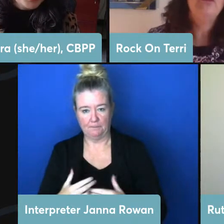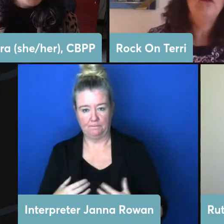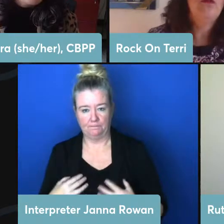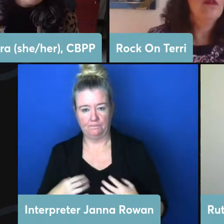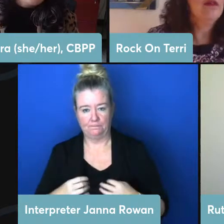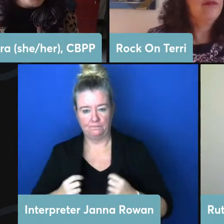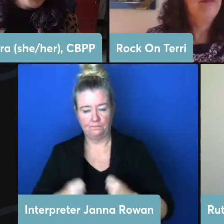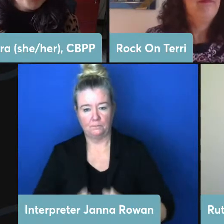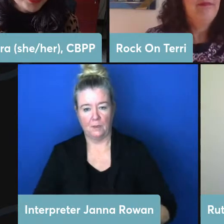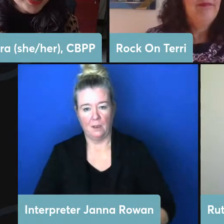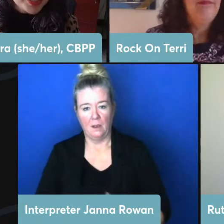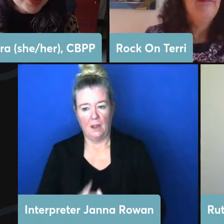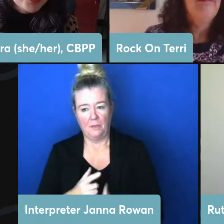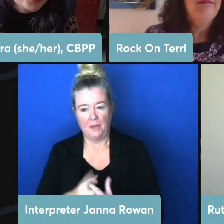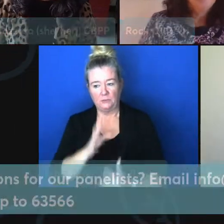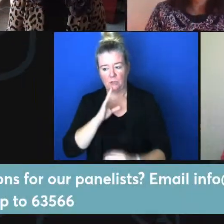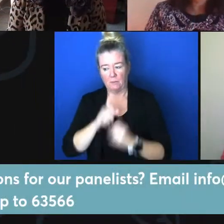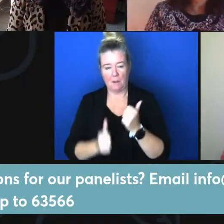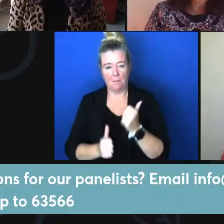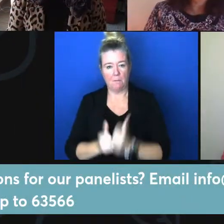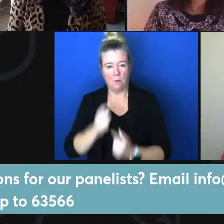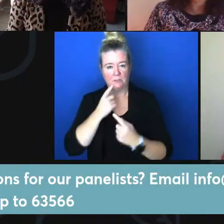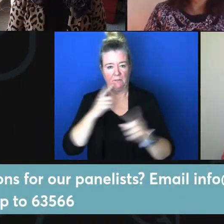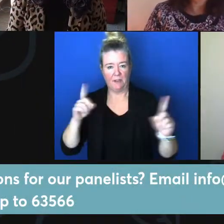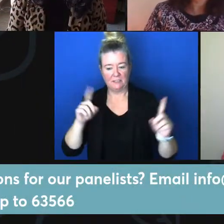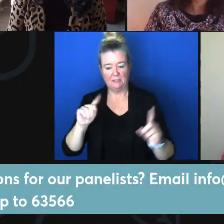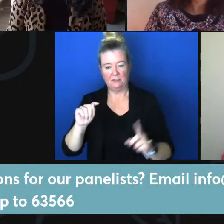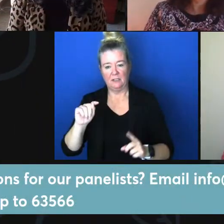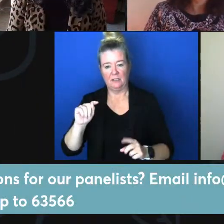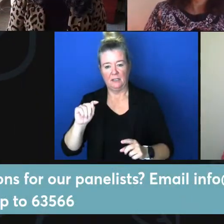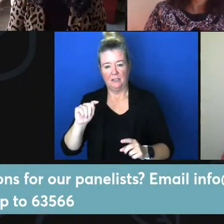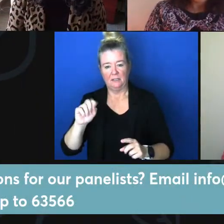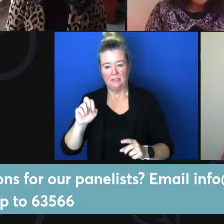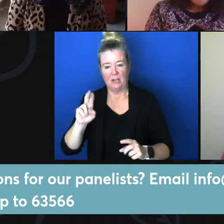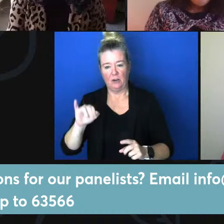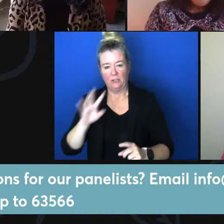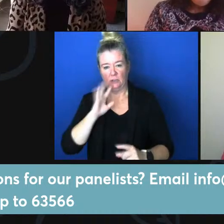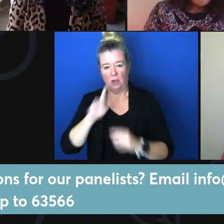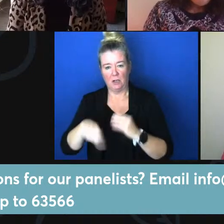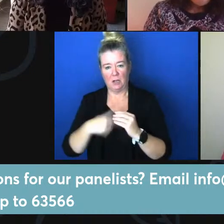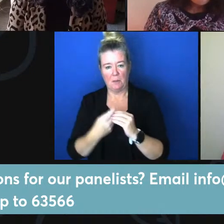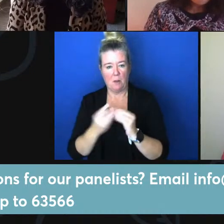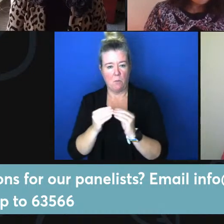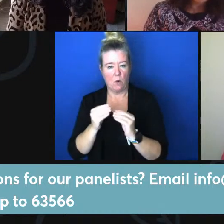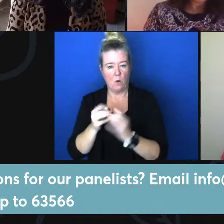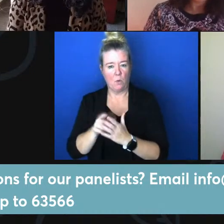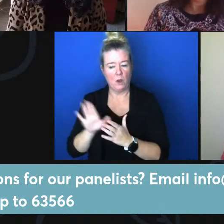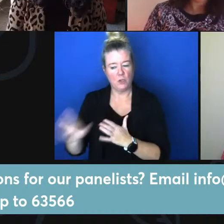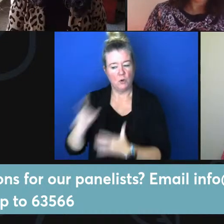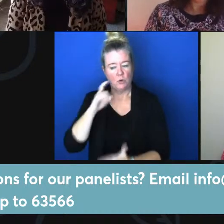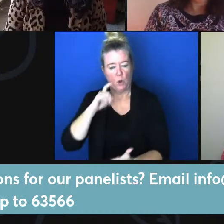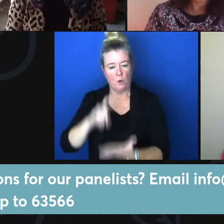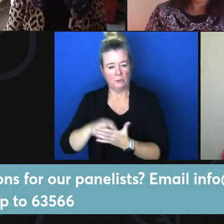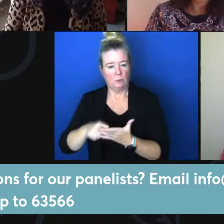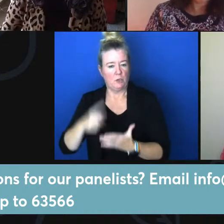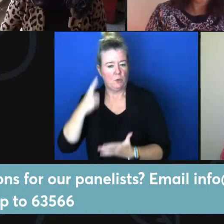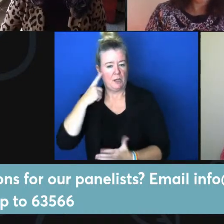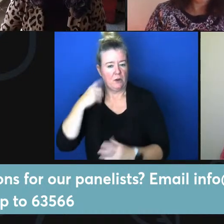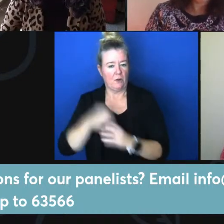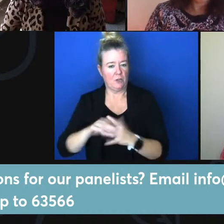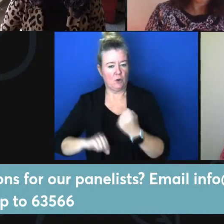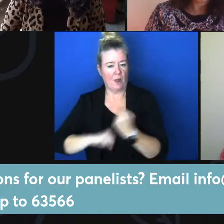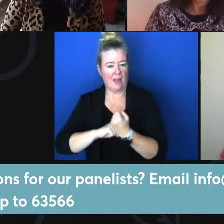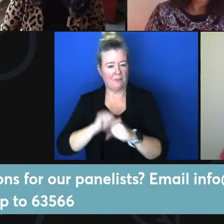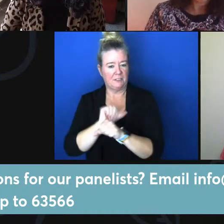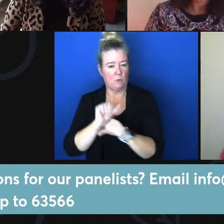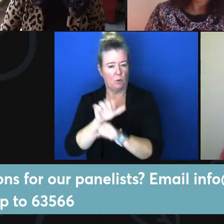And speaking of most affected, I'm wondering, Terri, if you can tell us a little bit more about what you're seeing and hearing in your advocacy work